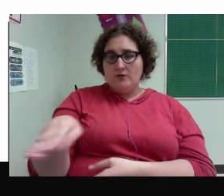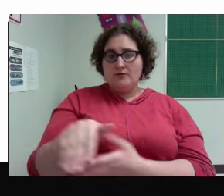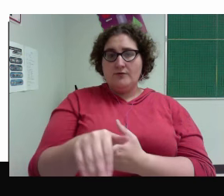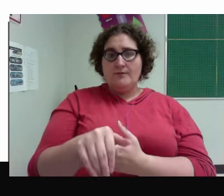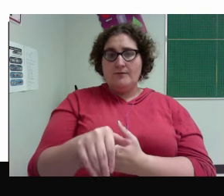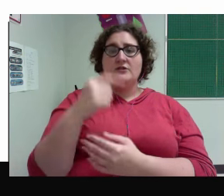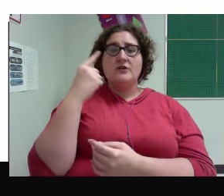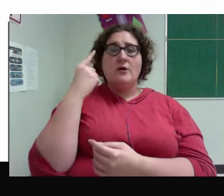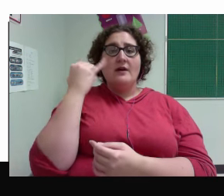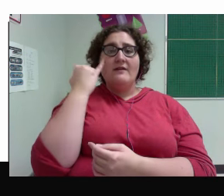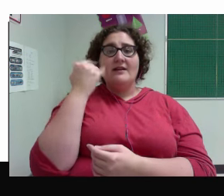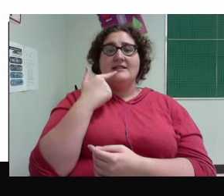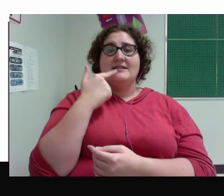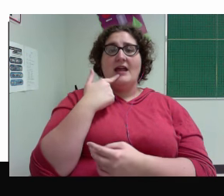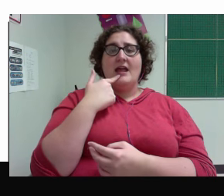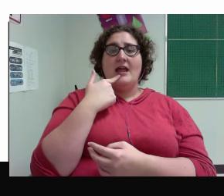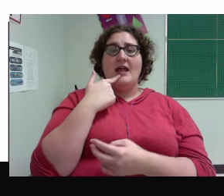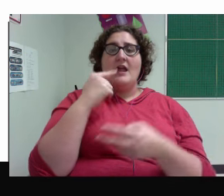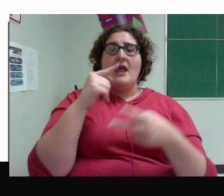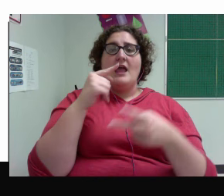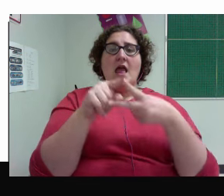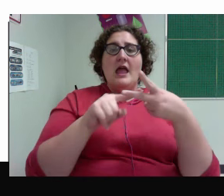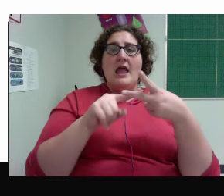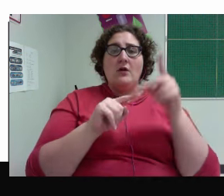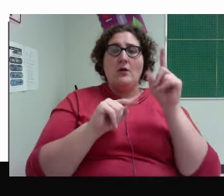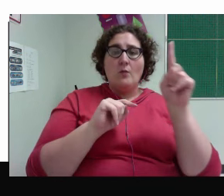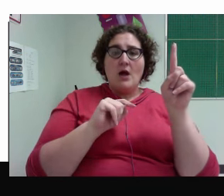So if I say angle 1,